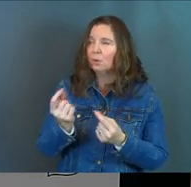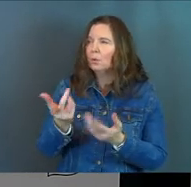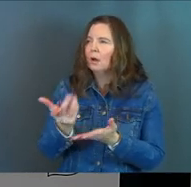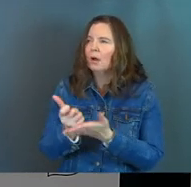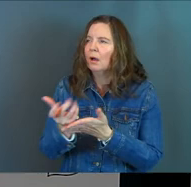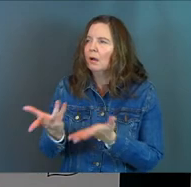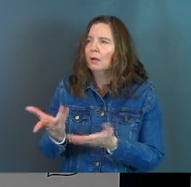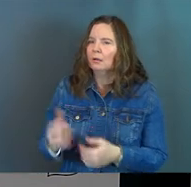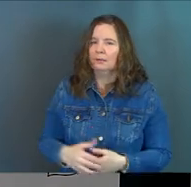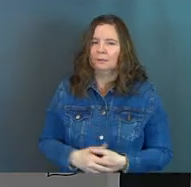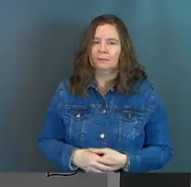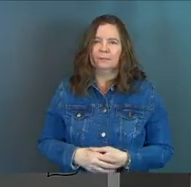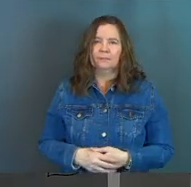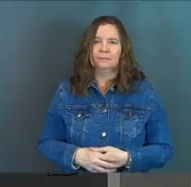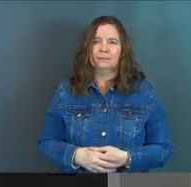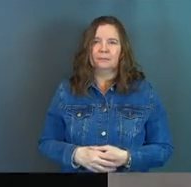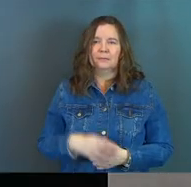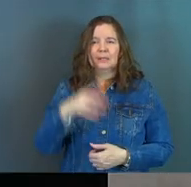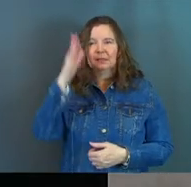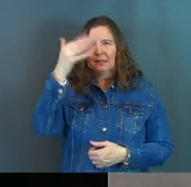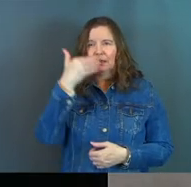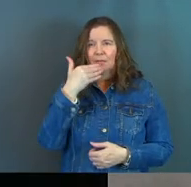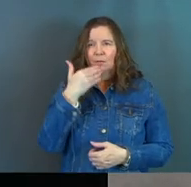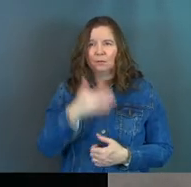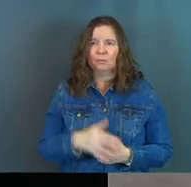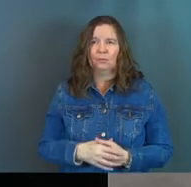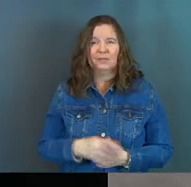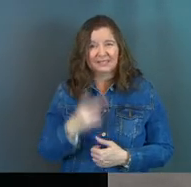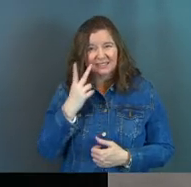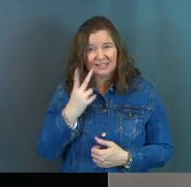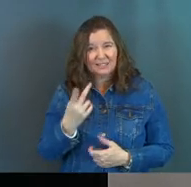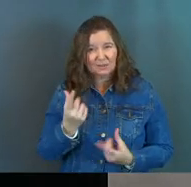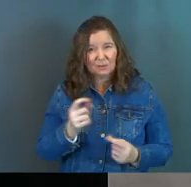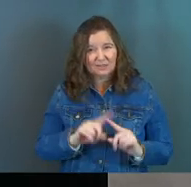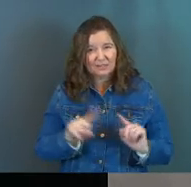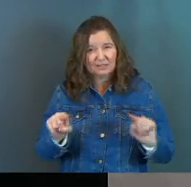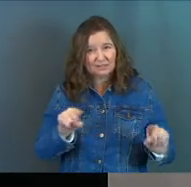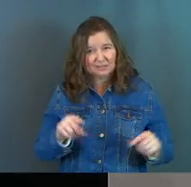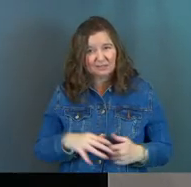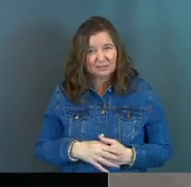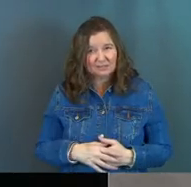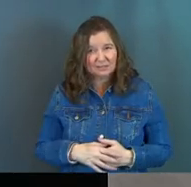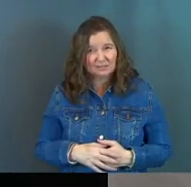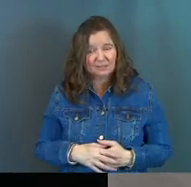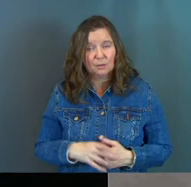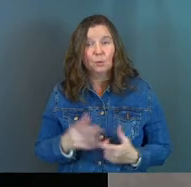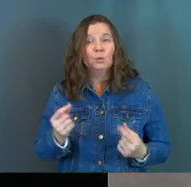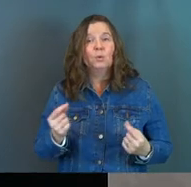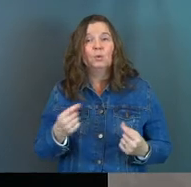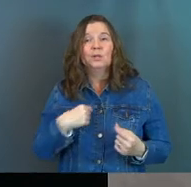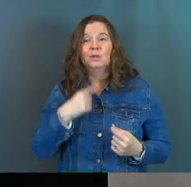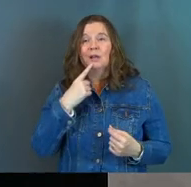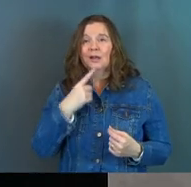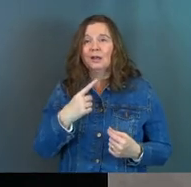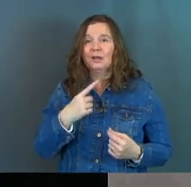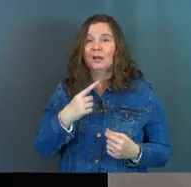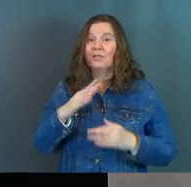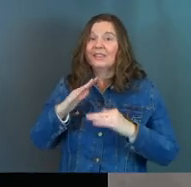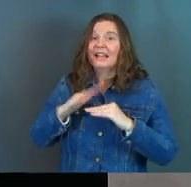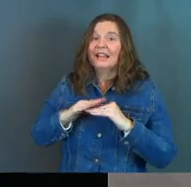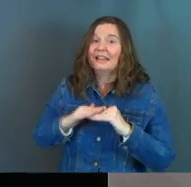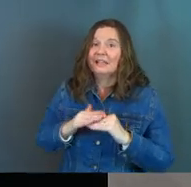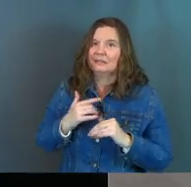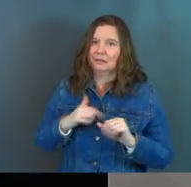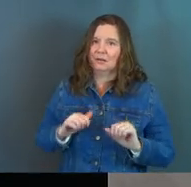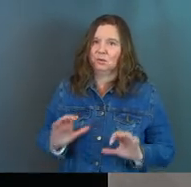I do? Dad, thank you. You see what you do? What you do is you say, the least I